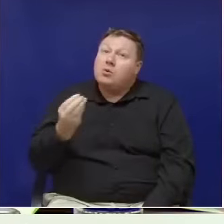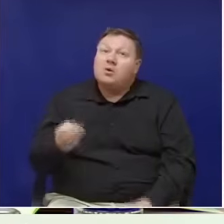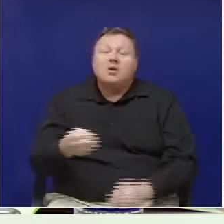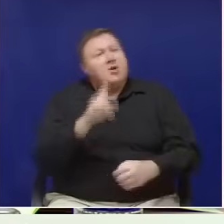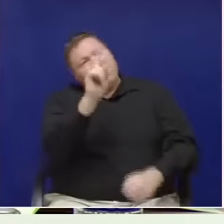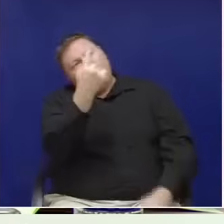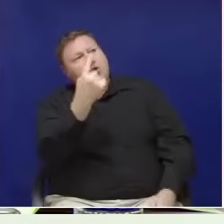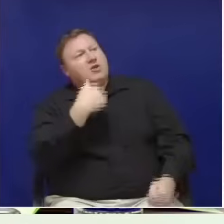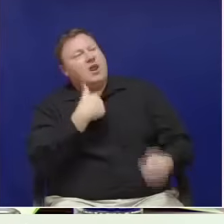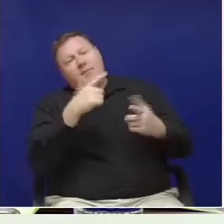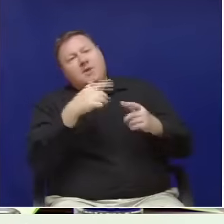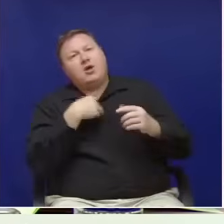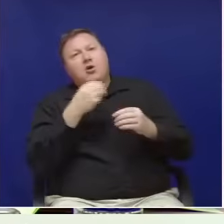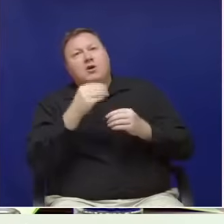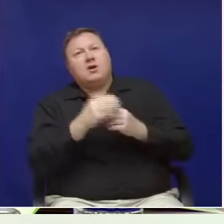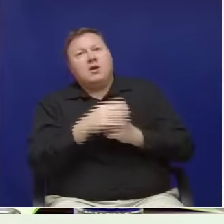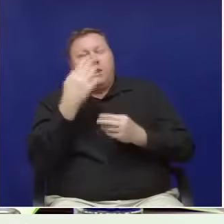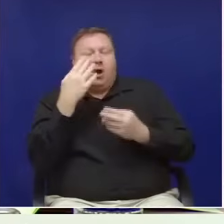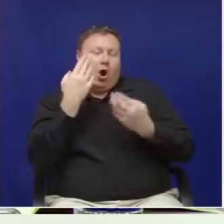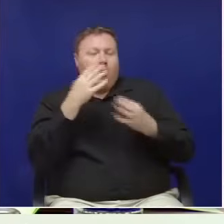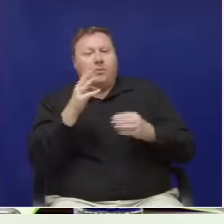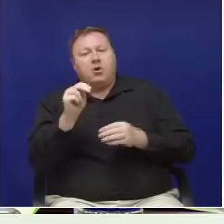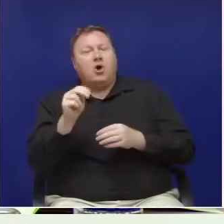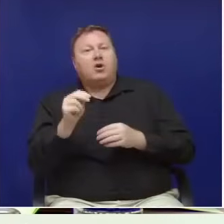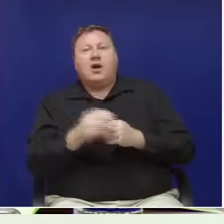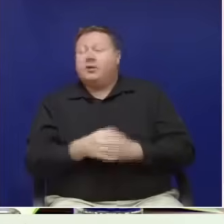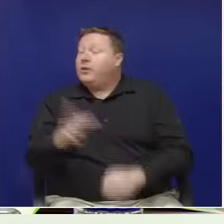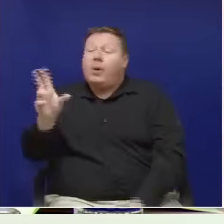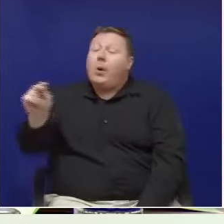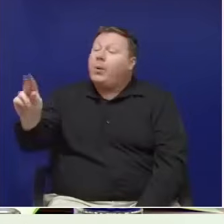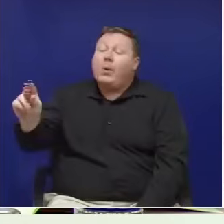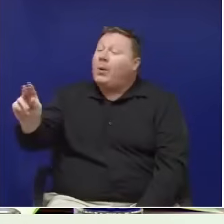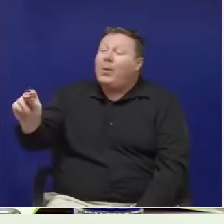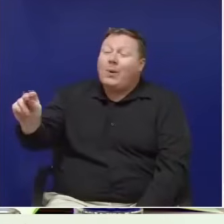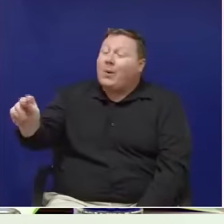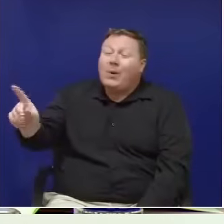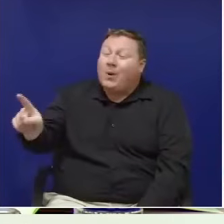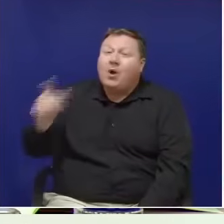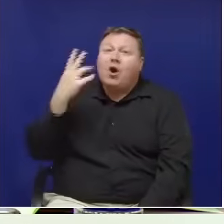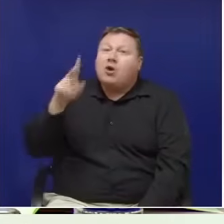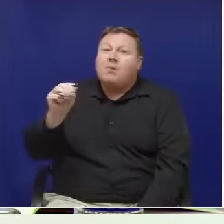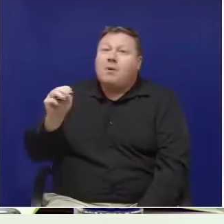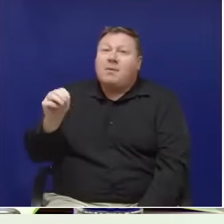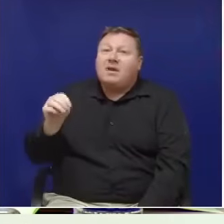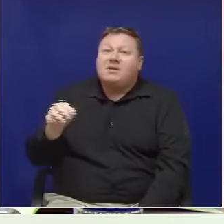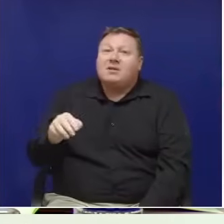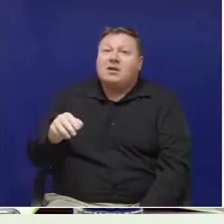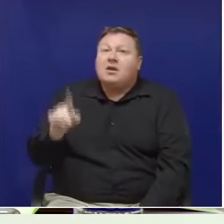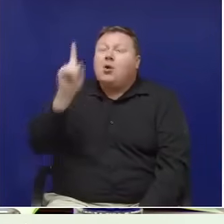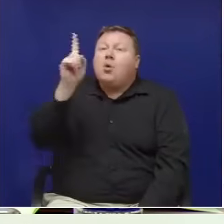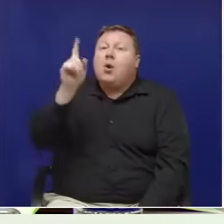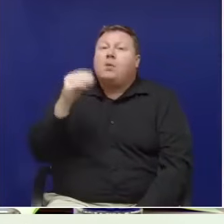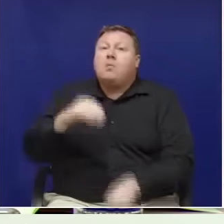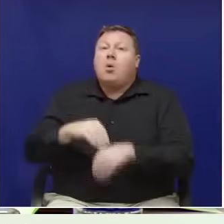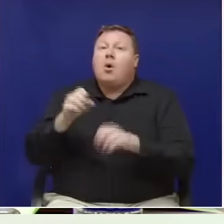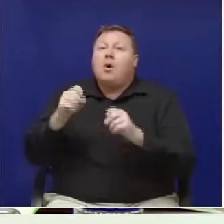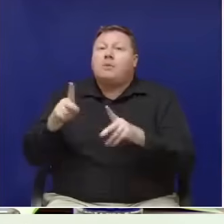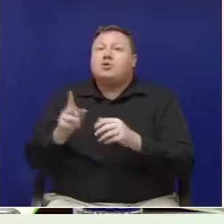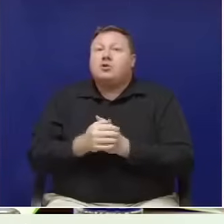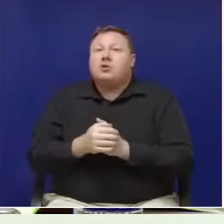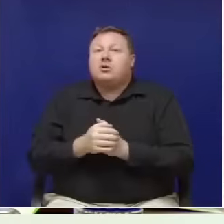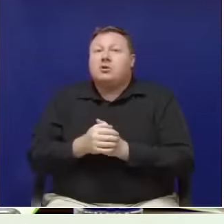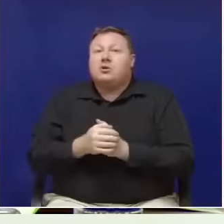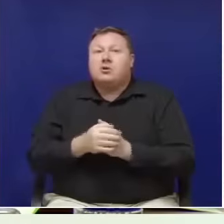Firstly, let me correct Honorable No Dada. No, I'm not Honorable Mente. Honorable Mente, I'm going to give you Honorable one more Mente. opportunity. Yeah,